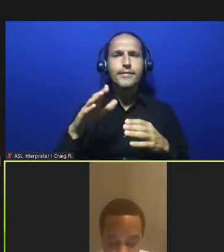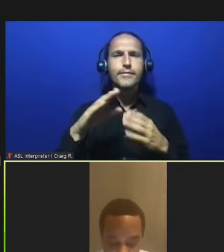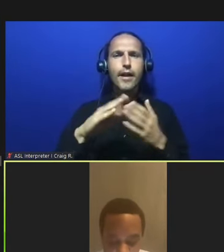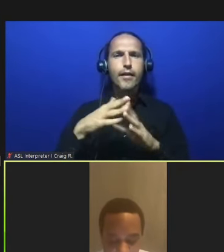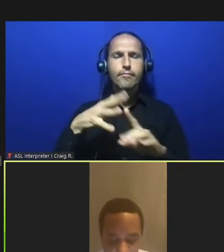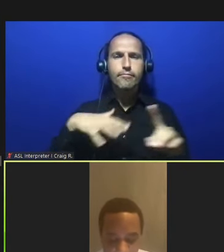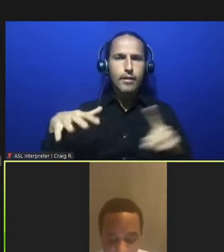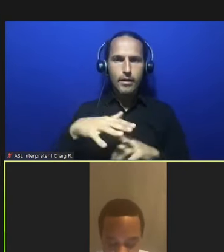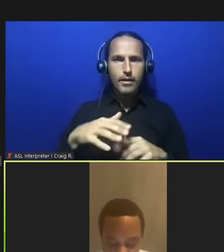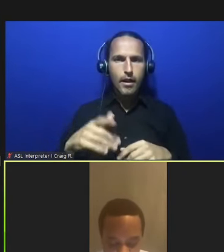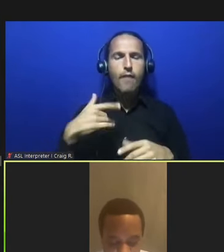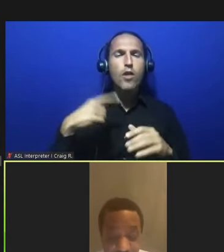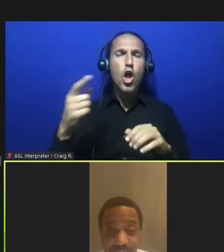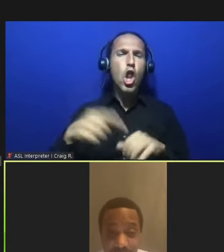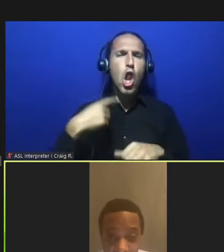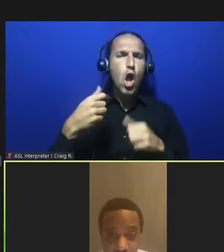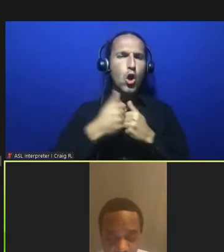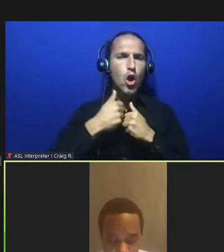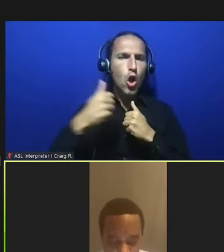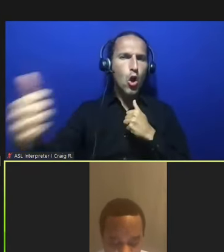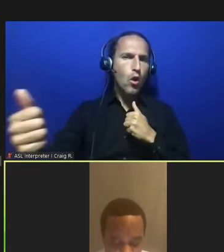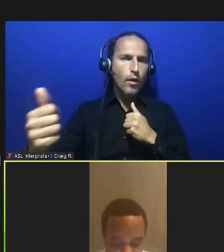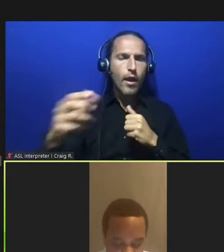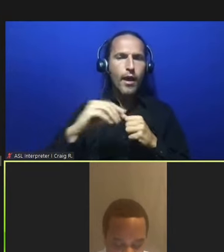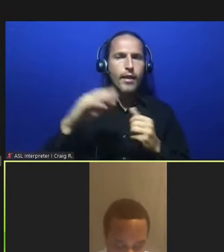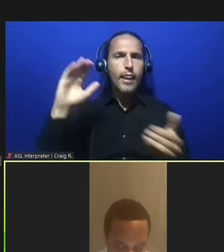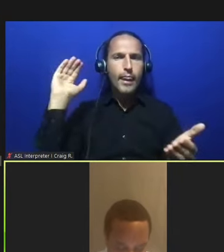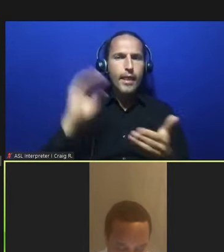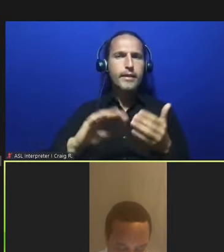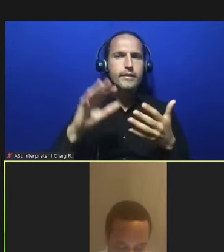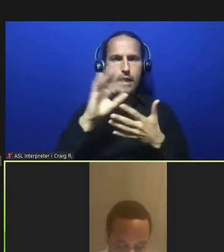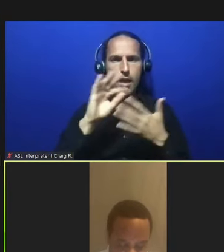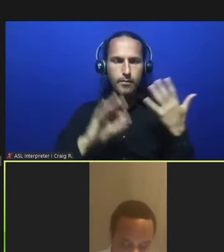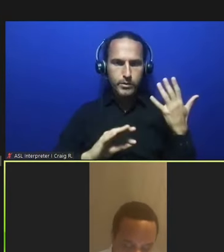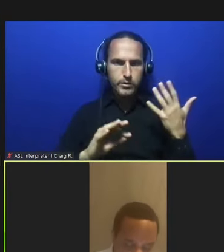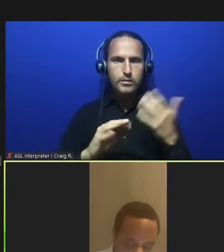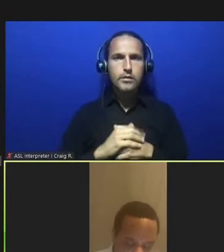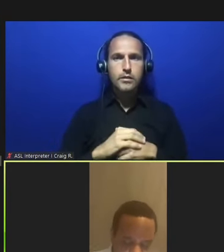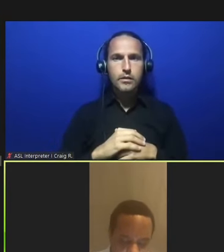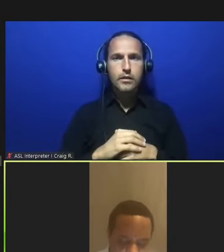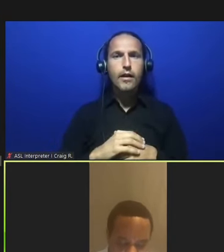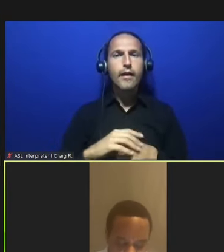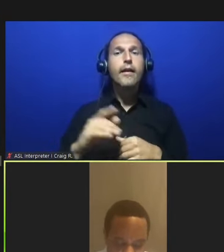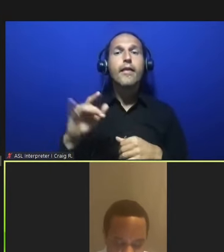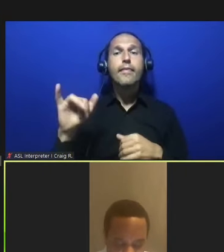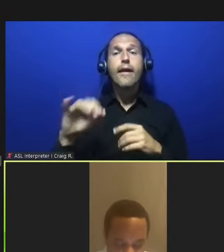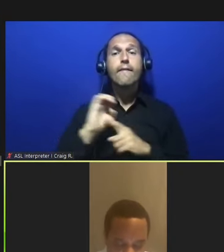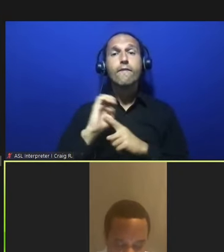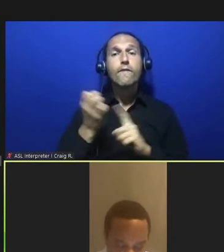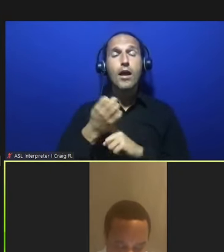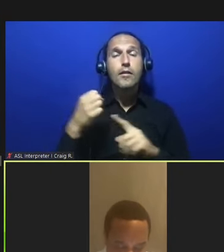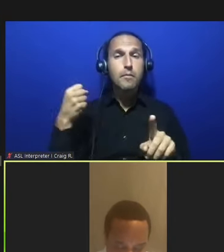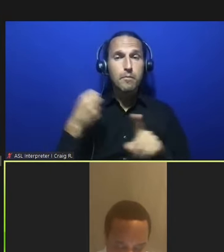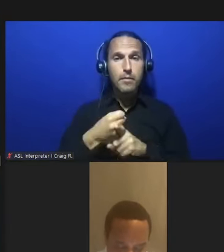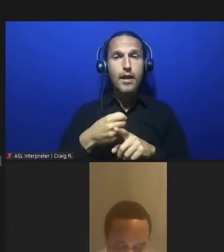the longest commutes in the country and the least transportation options. Second, the environmental impact